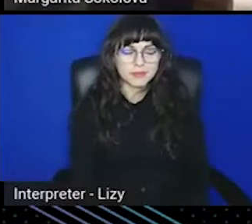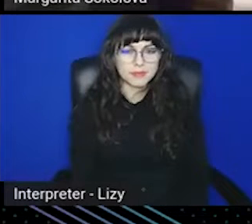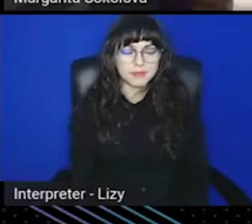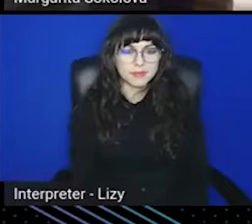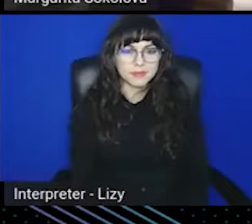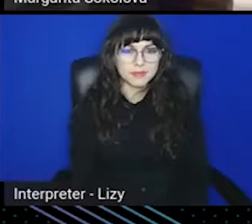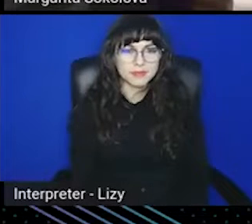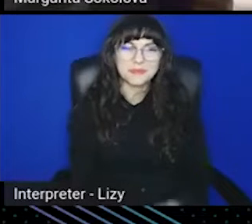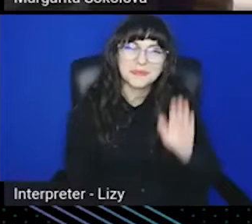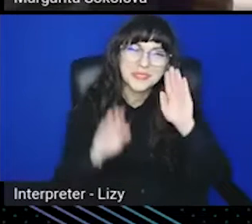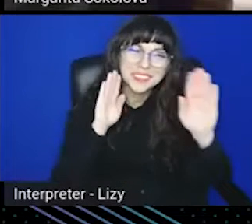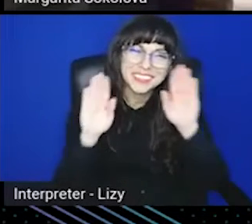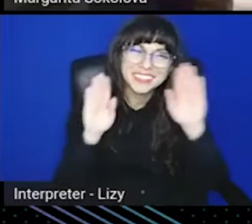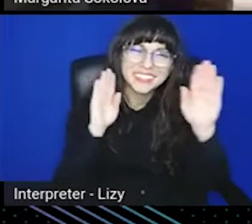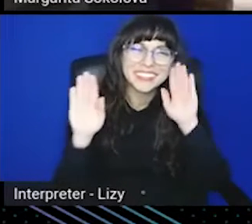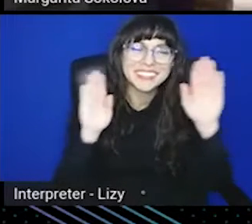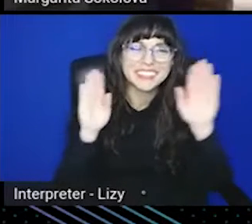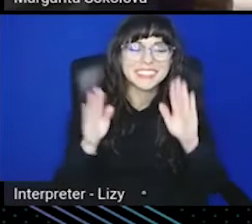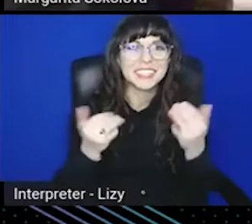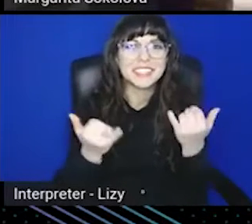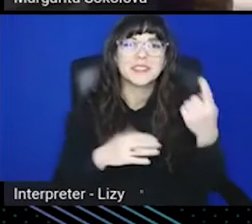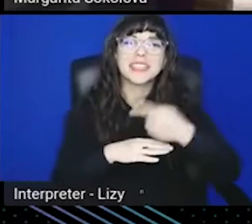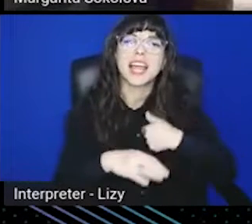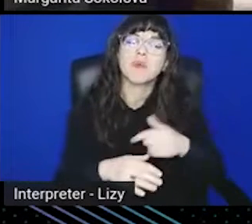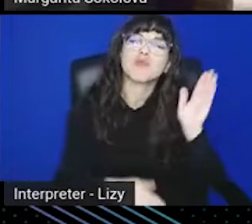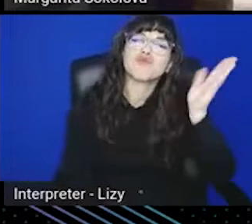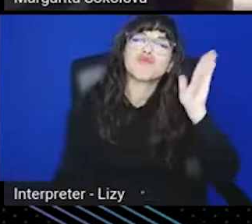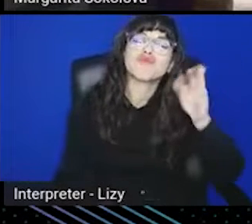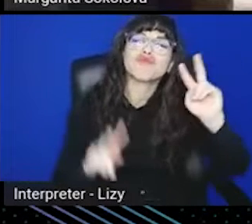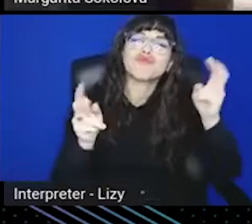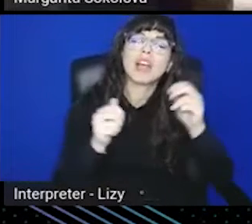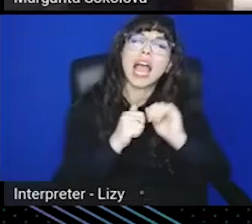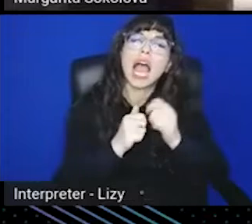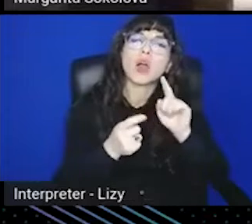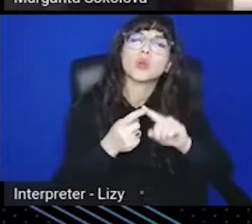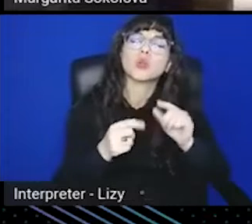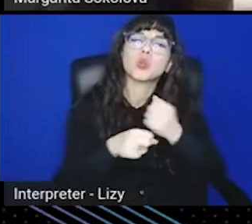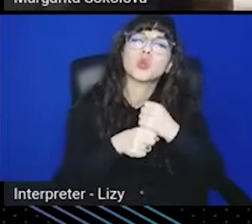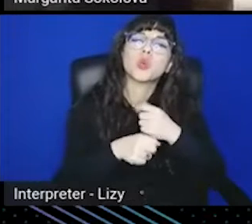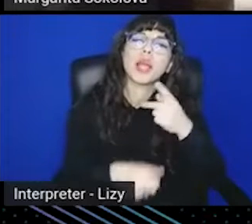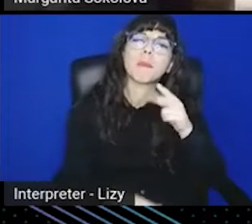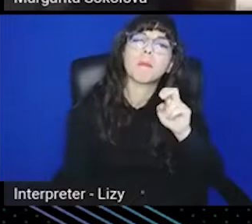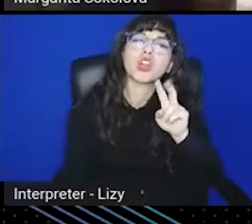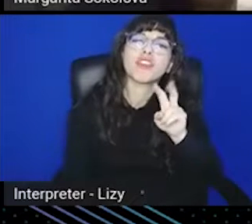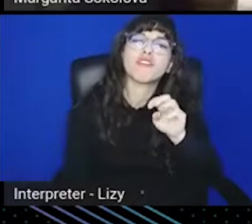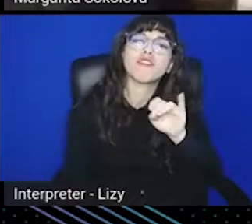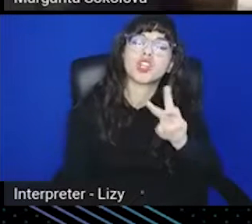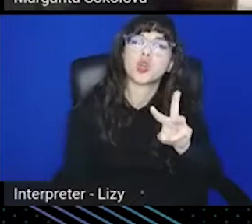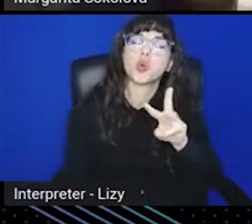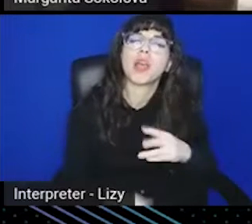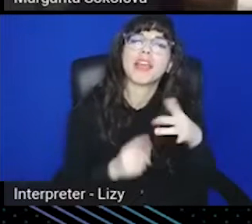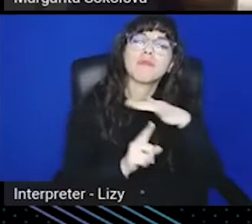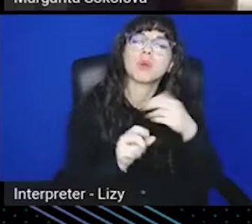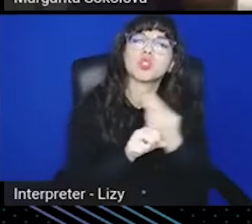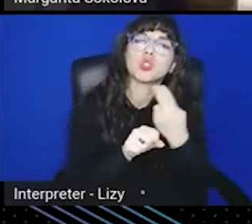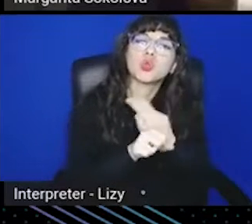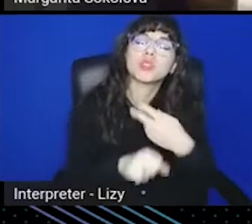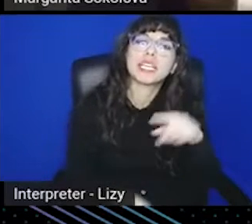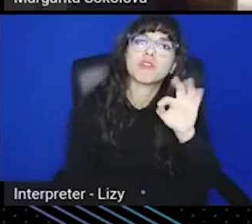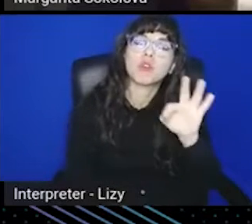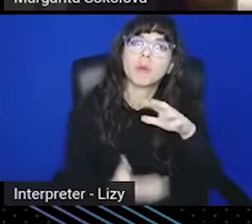Hi, everyone. Today I'll be giving a talk on how to create preview environments using Terraform Cloud, GitHub Actions, and